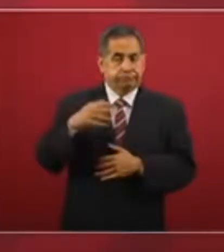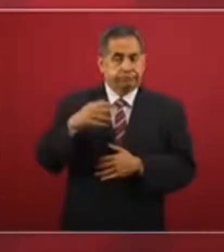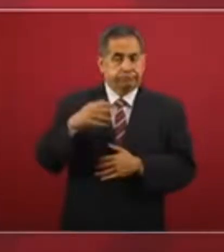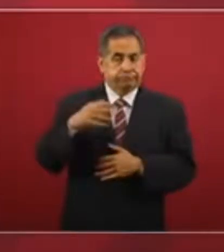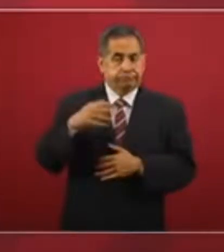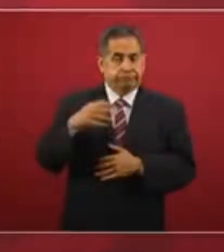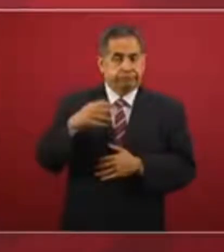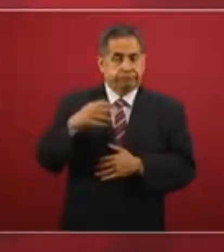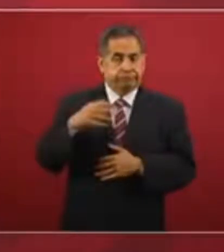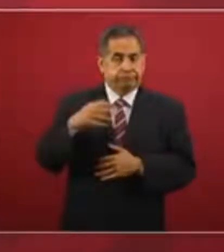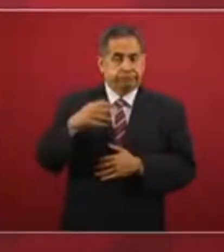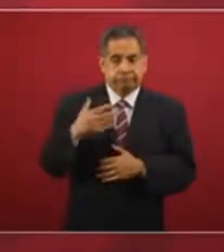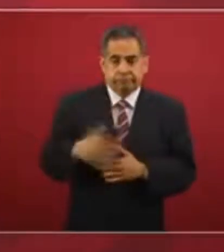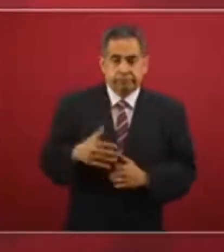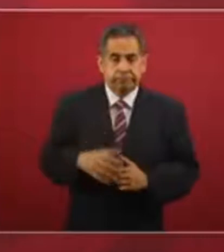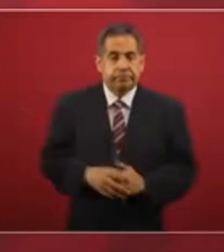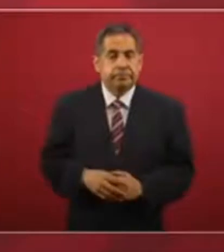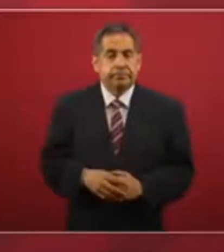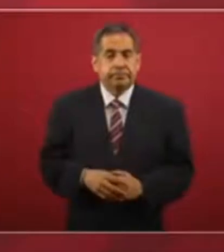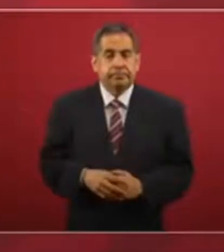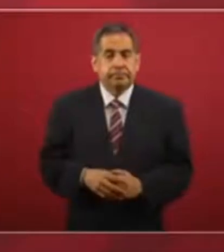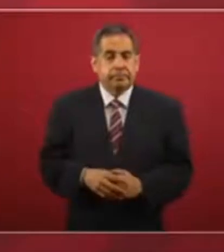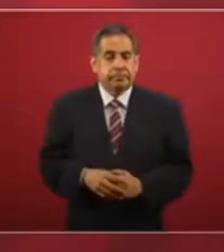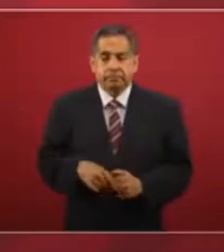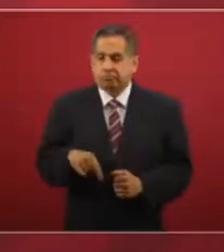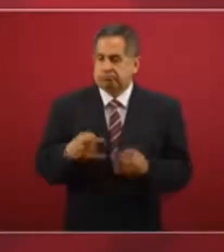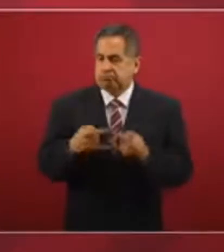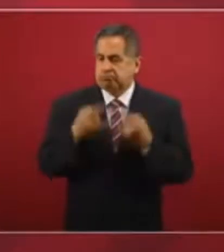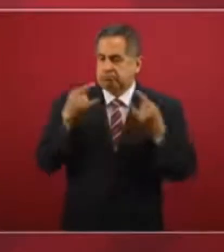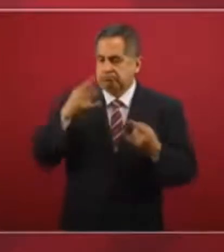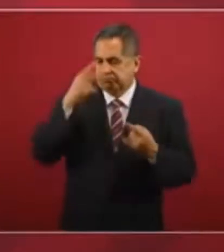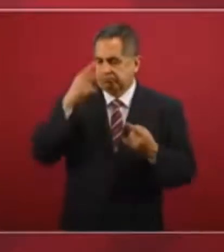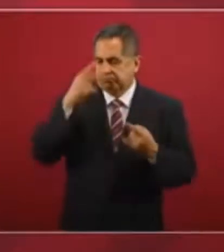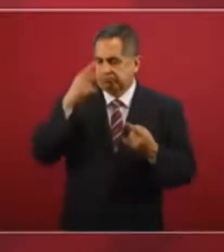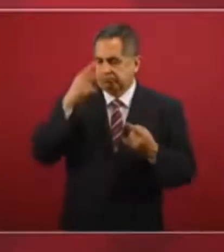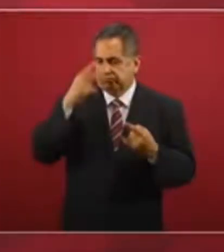It's actually stellar en la historia de México.